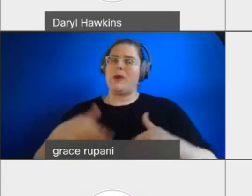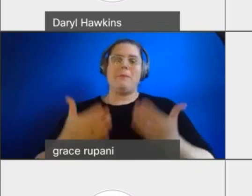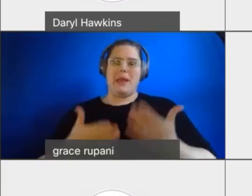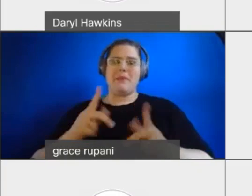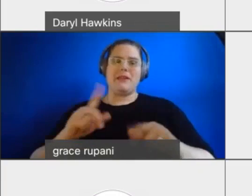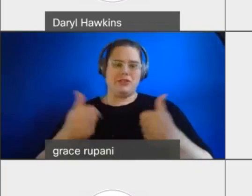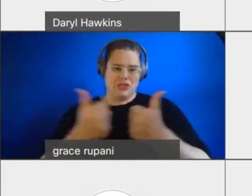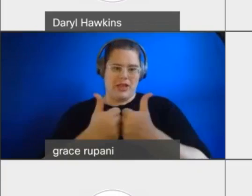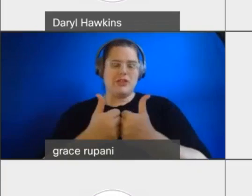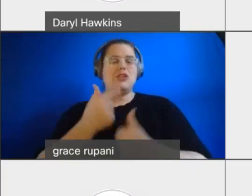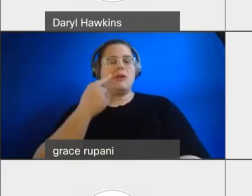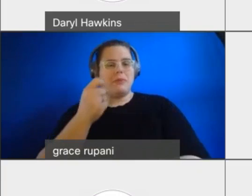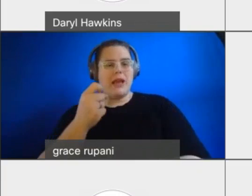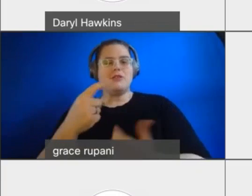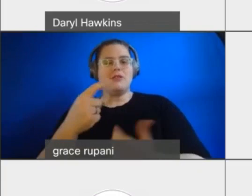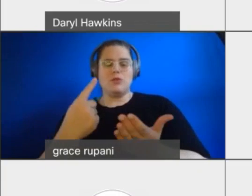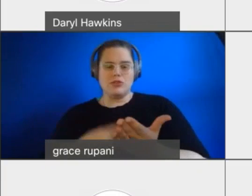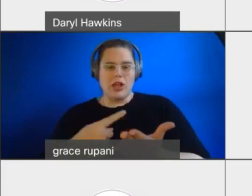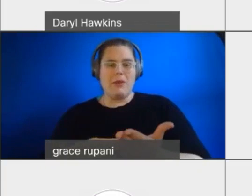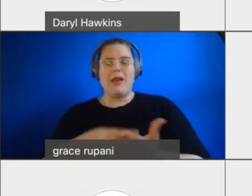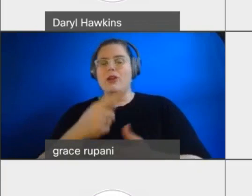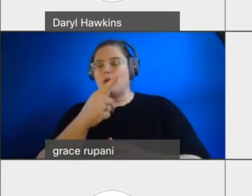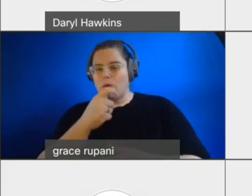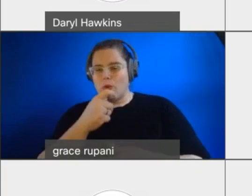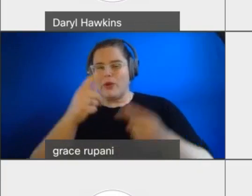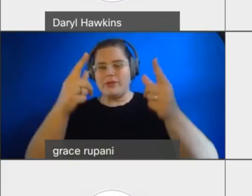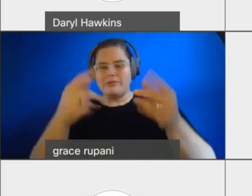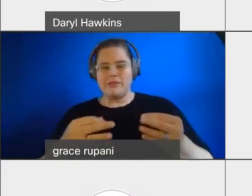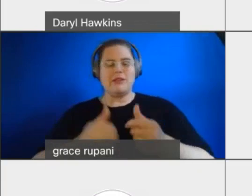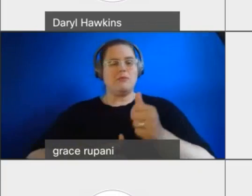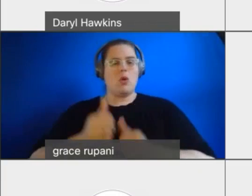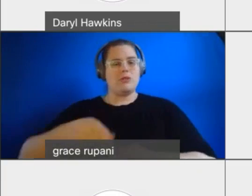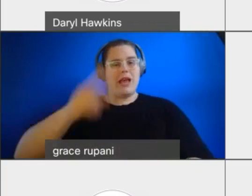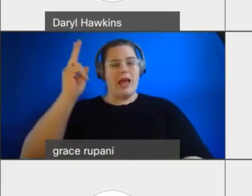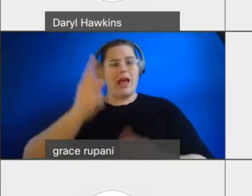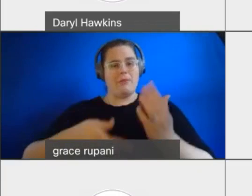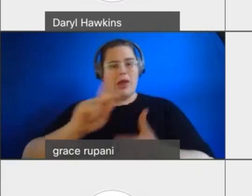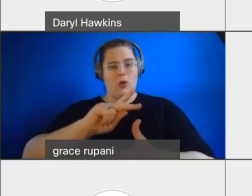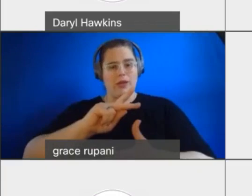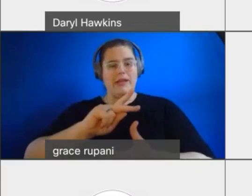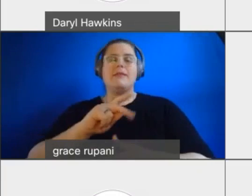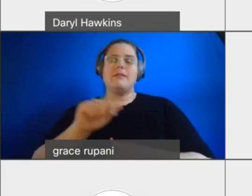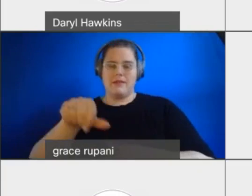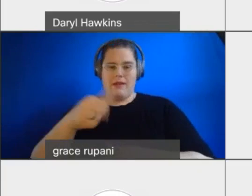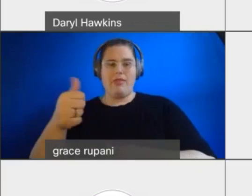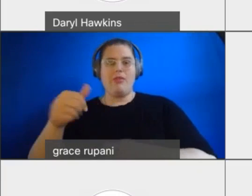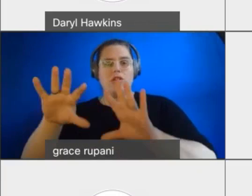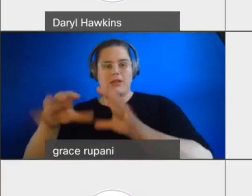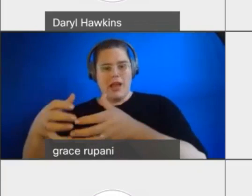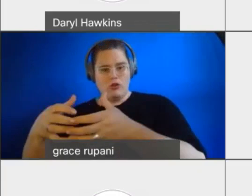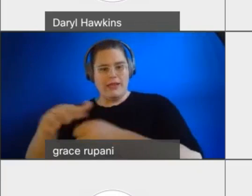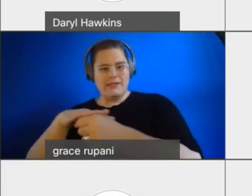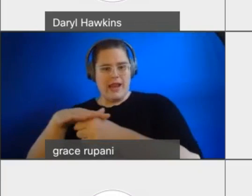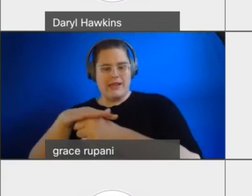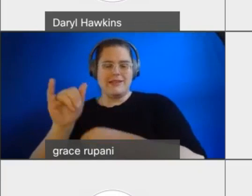also talking in terms of highest priority would be other people in congregate settings like nursing homes